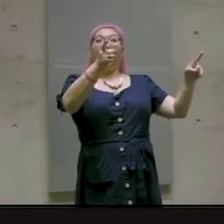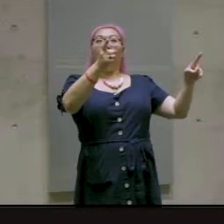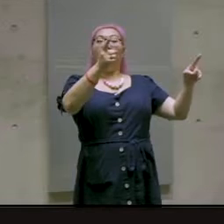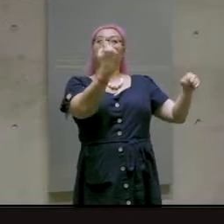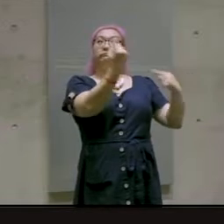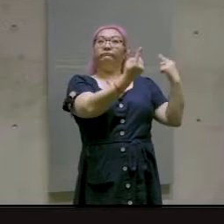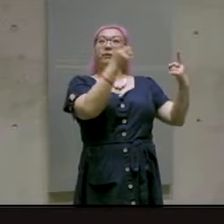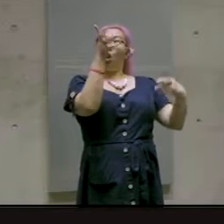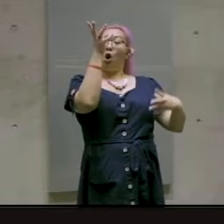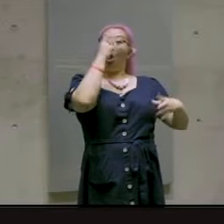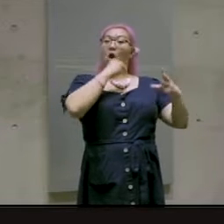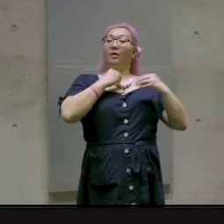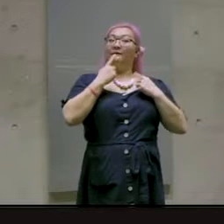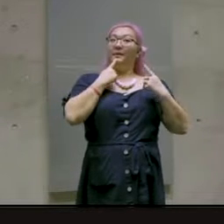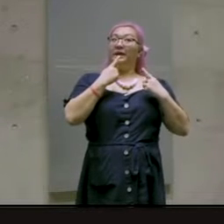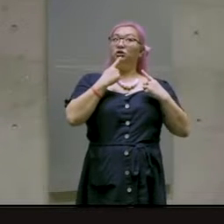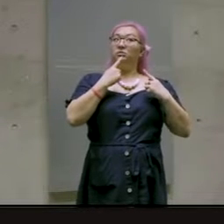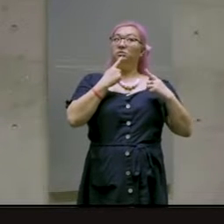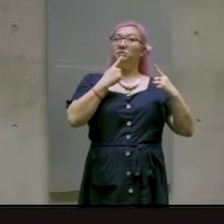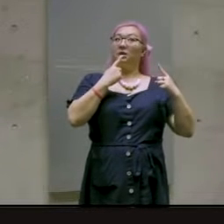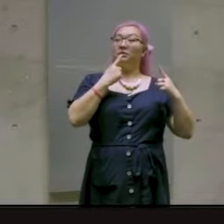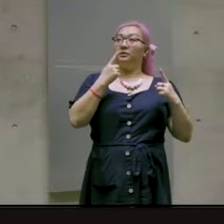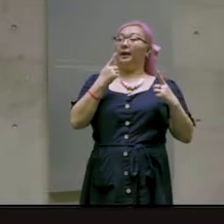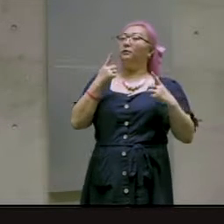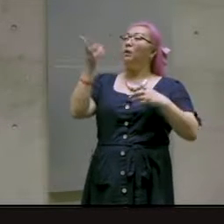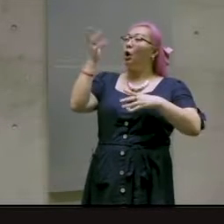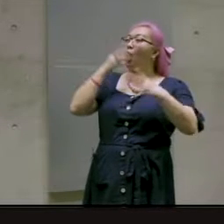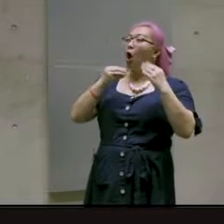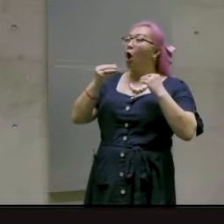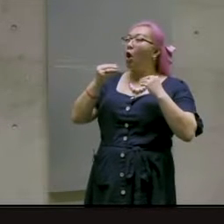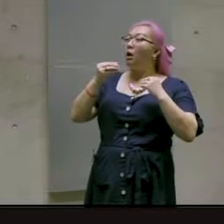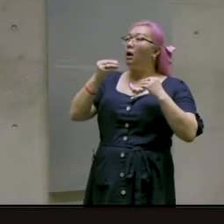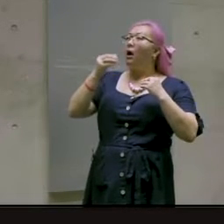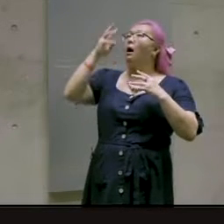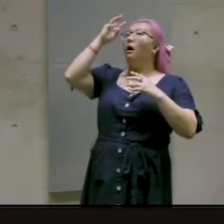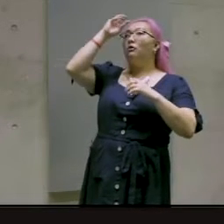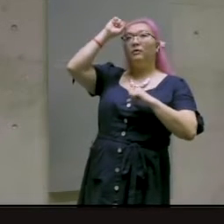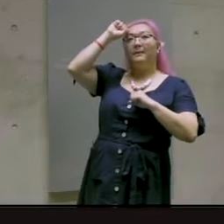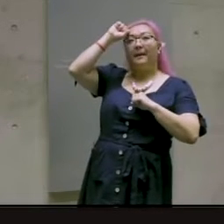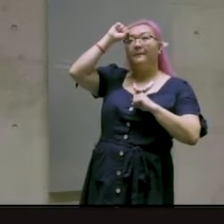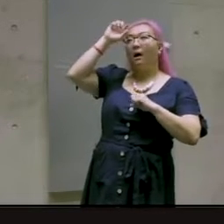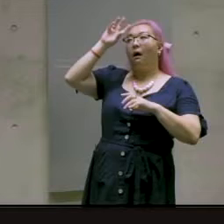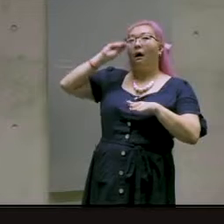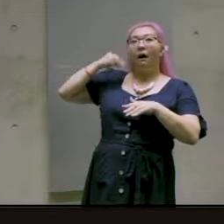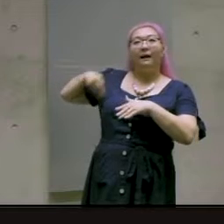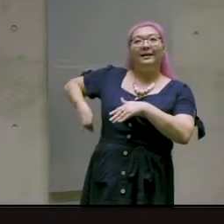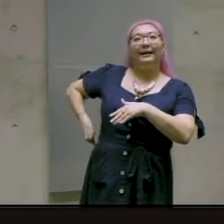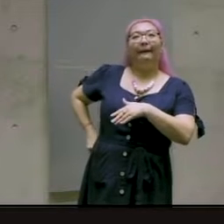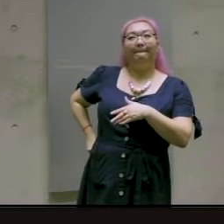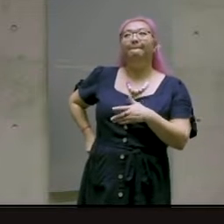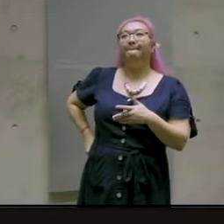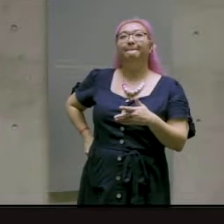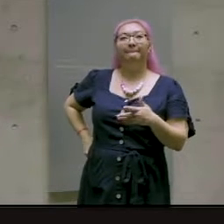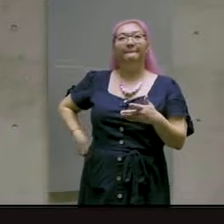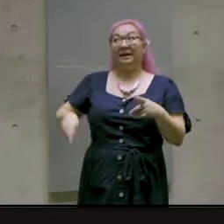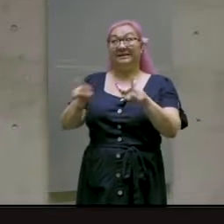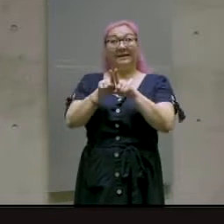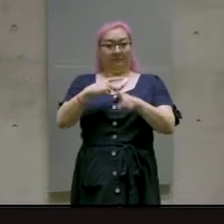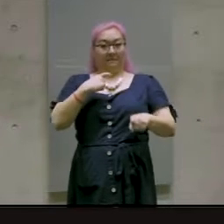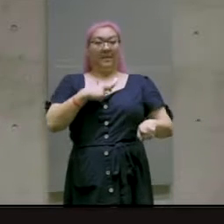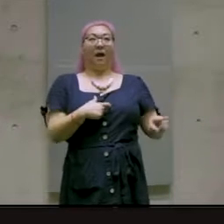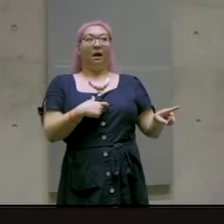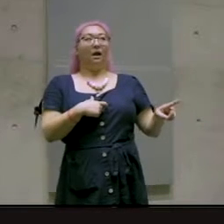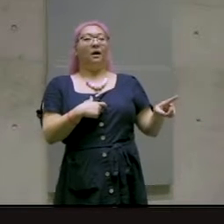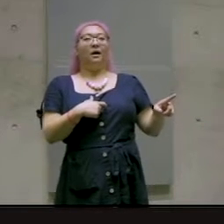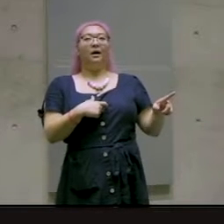can. They can retain information and recall information. So when the player is kind of signaling interest, they remember. And after a kind of few instances, we'll often